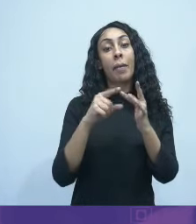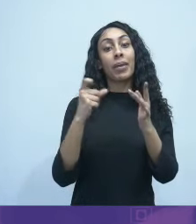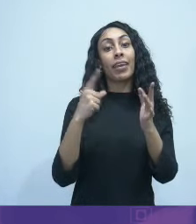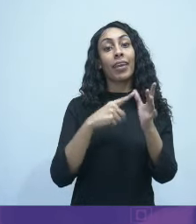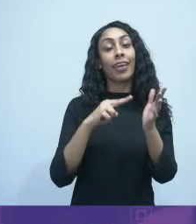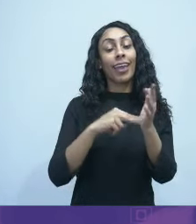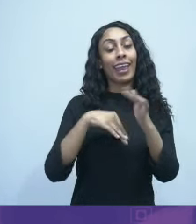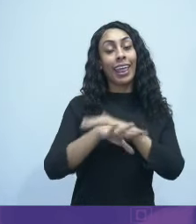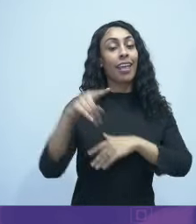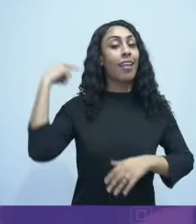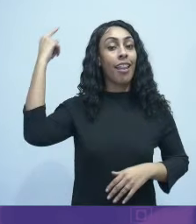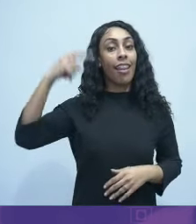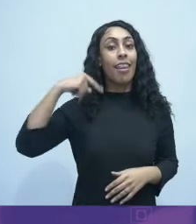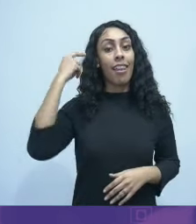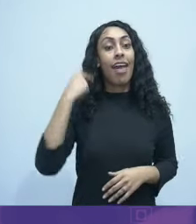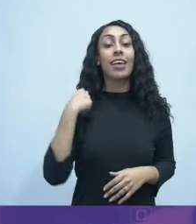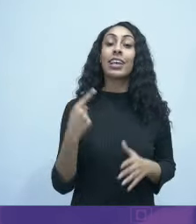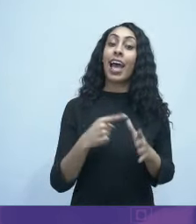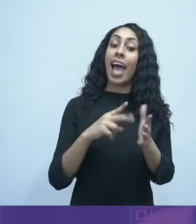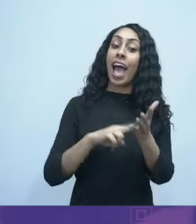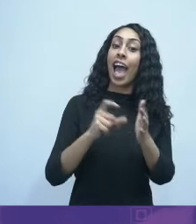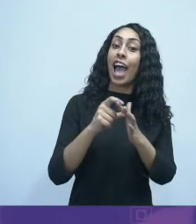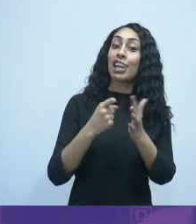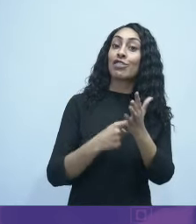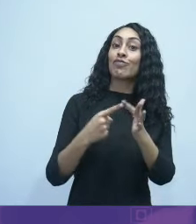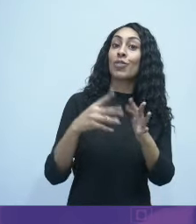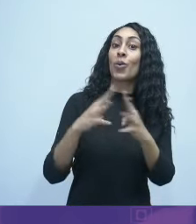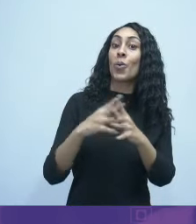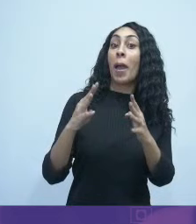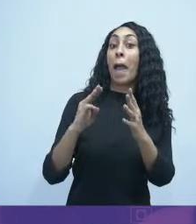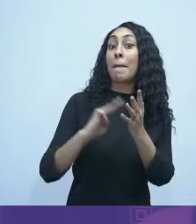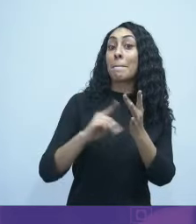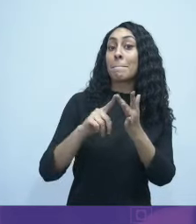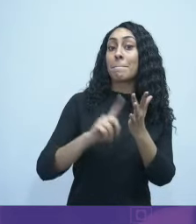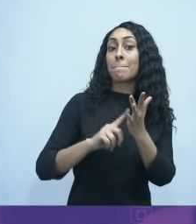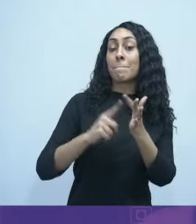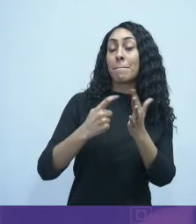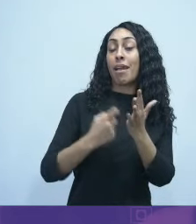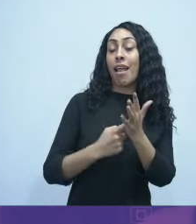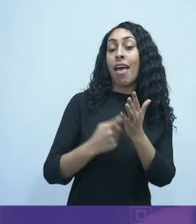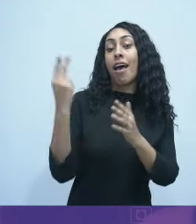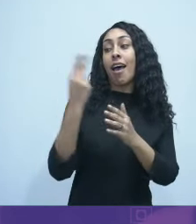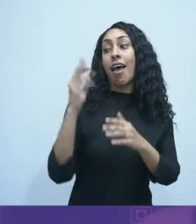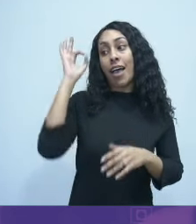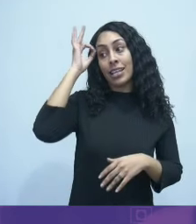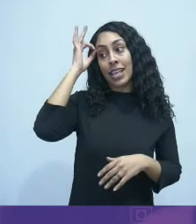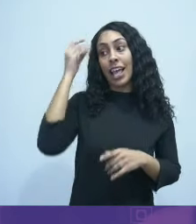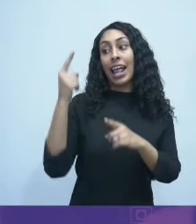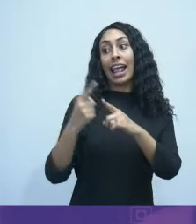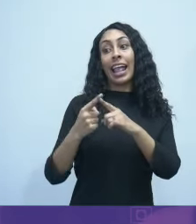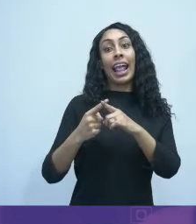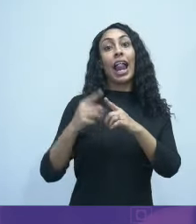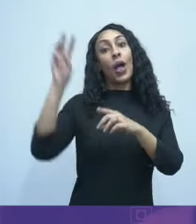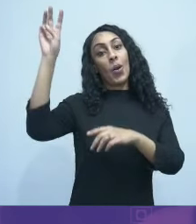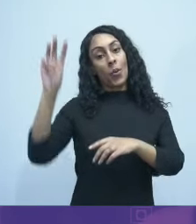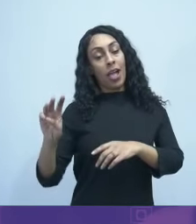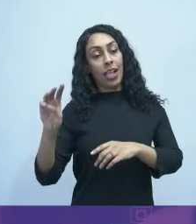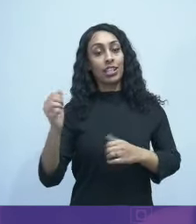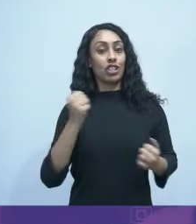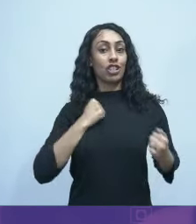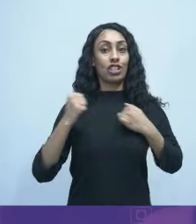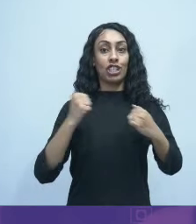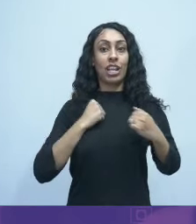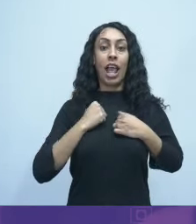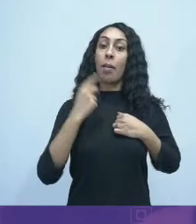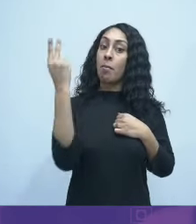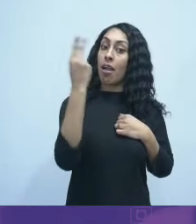Andrew Miller, a National Council member of both Arts Council England and the Arts Council of Wales, and I'm also the Government's Disability Champion for Arts